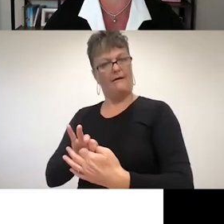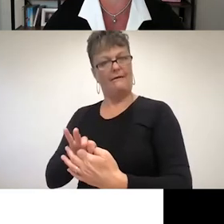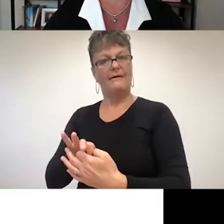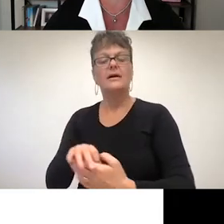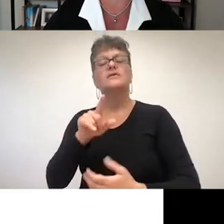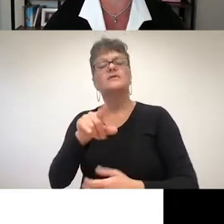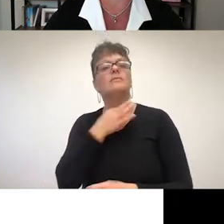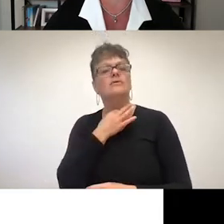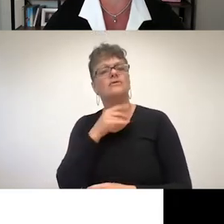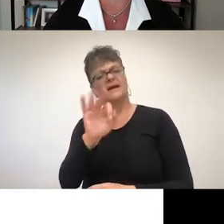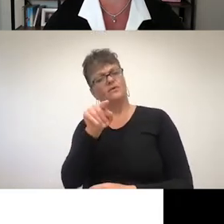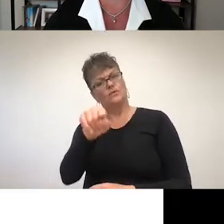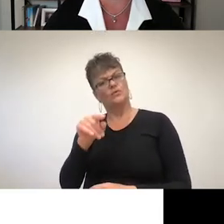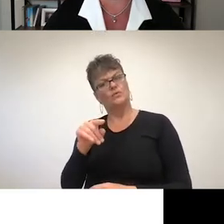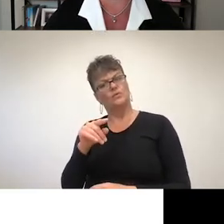when you're part of the group?